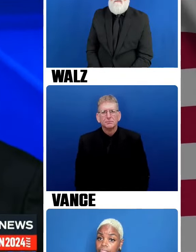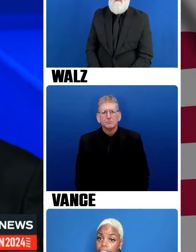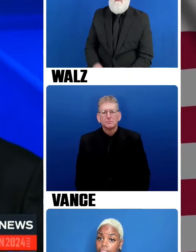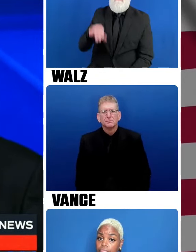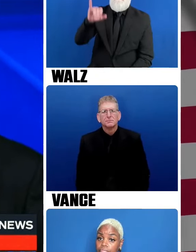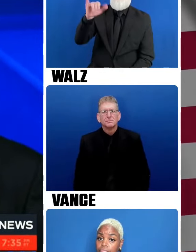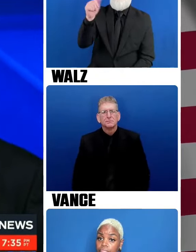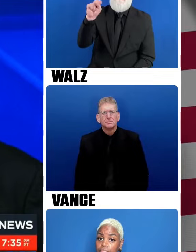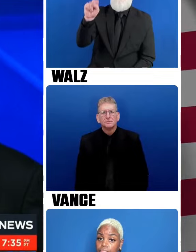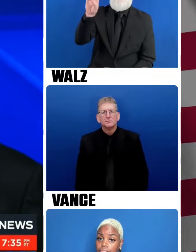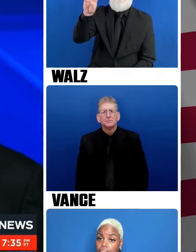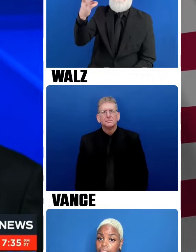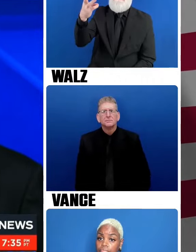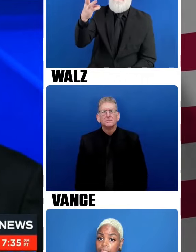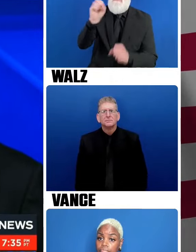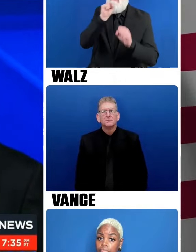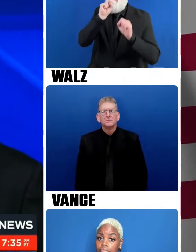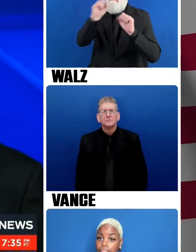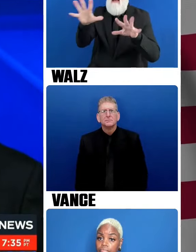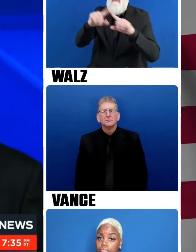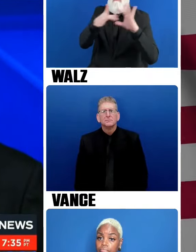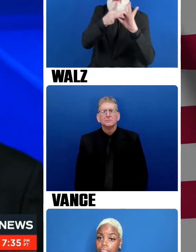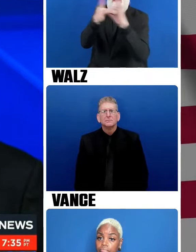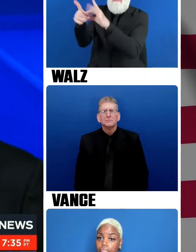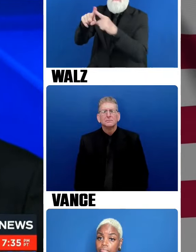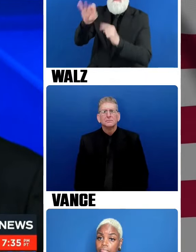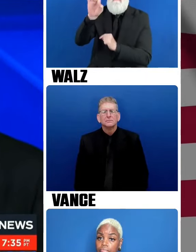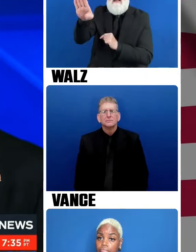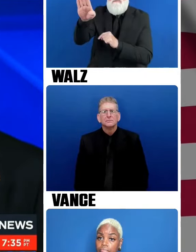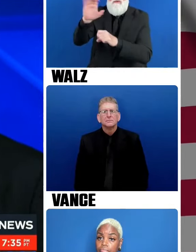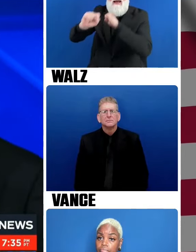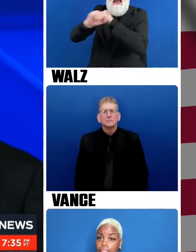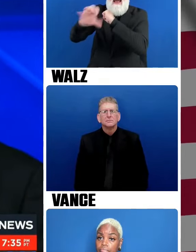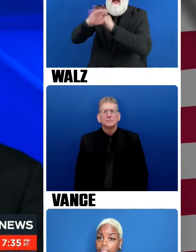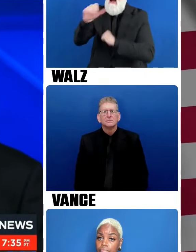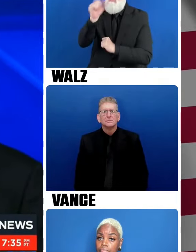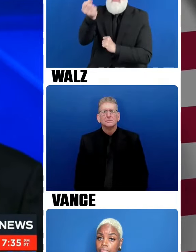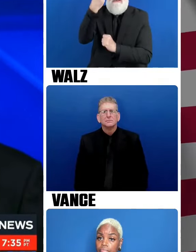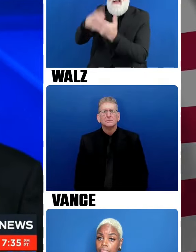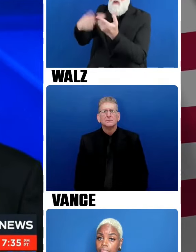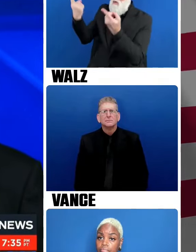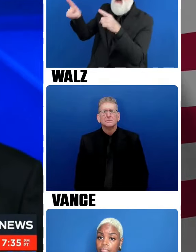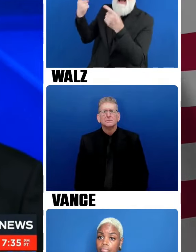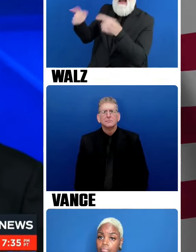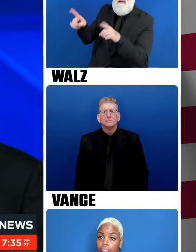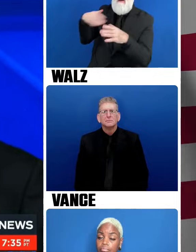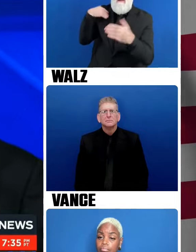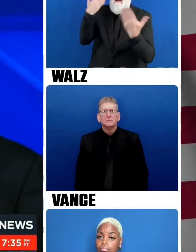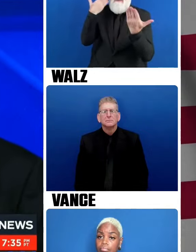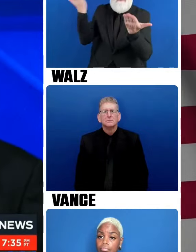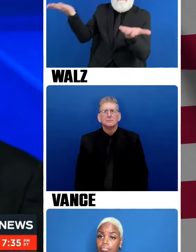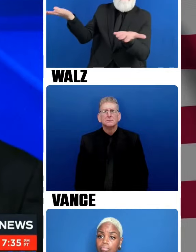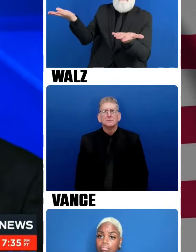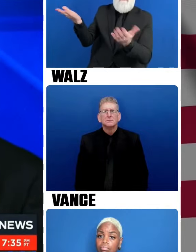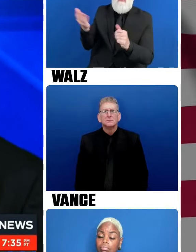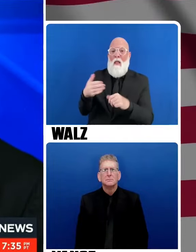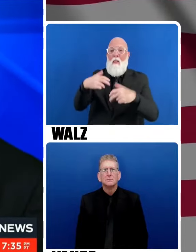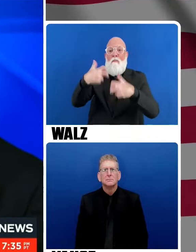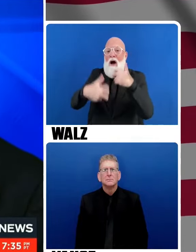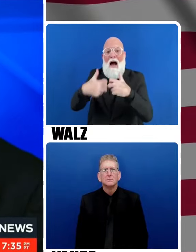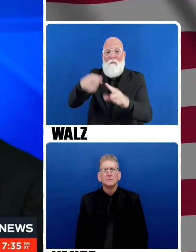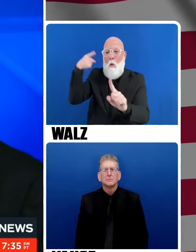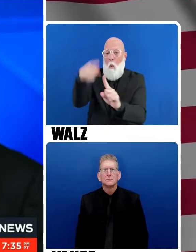I don't understand how we got to this point. But the issue was that happened. Donald Trump can do it. And all of us